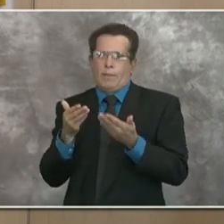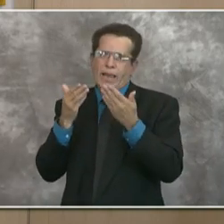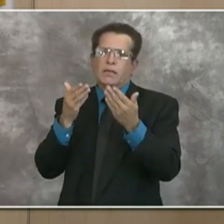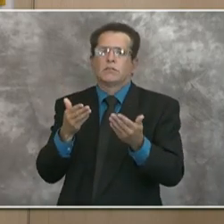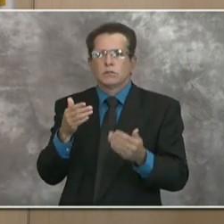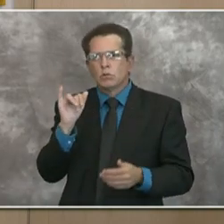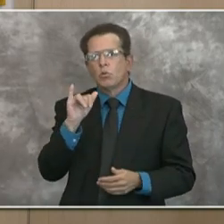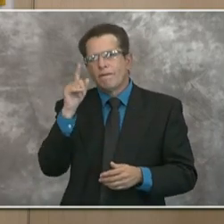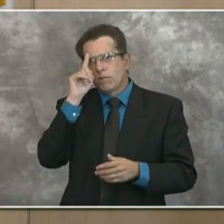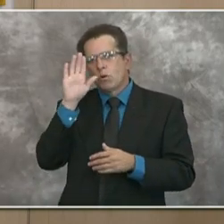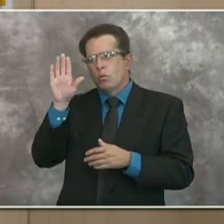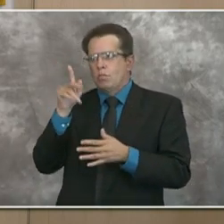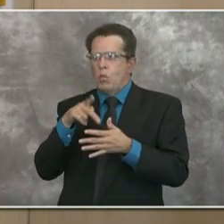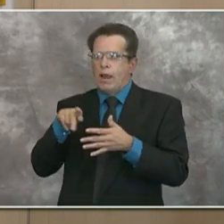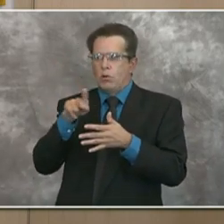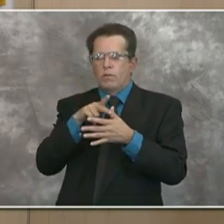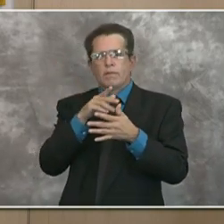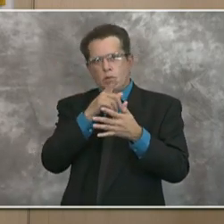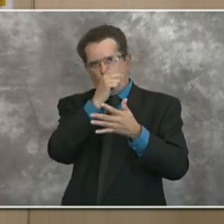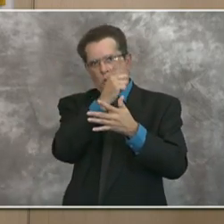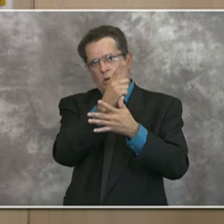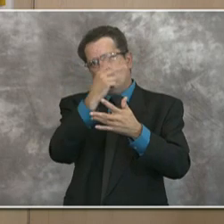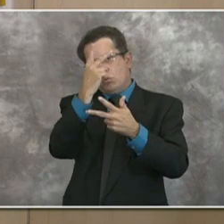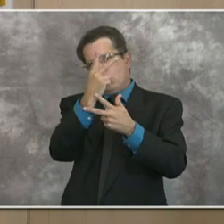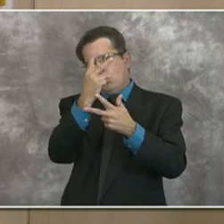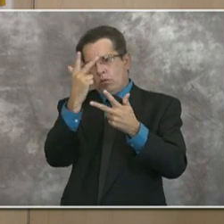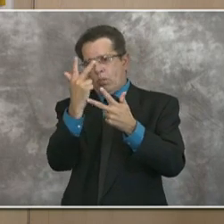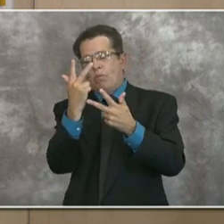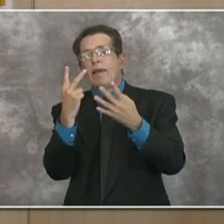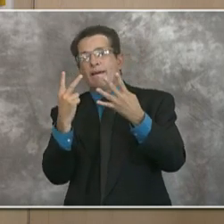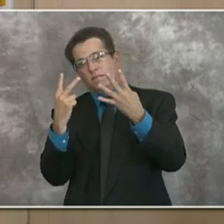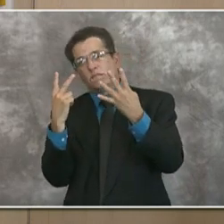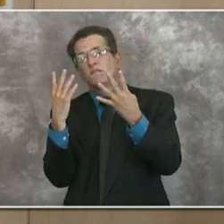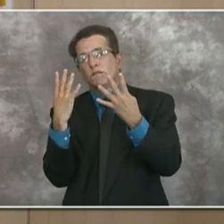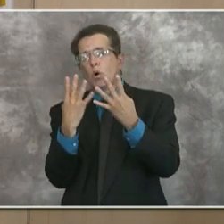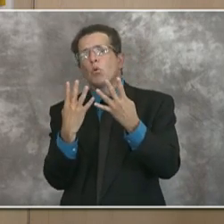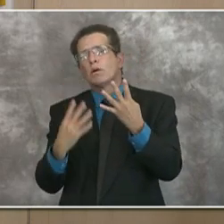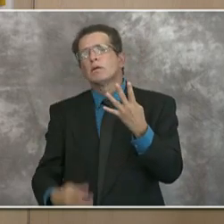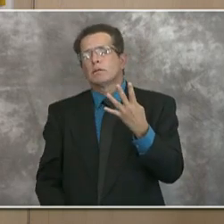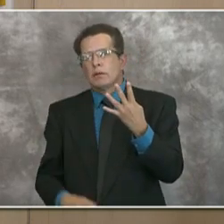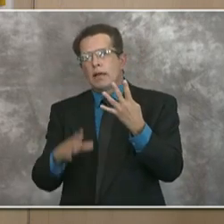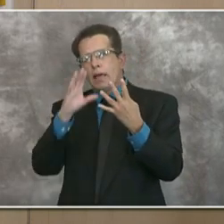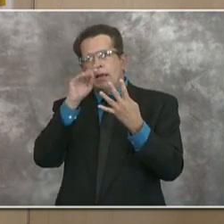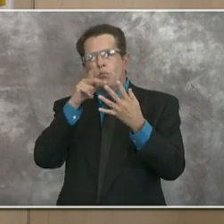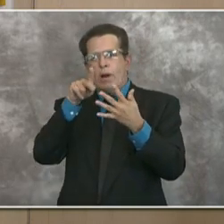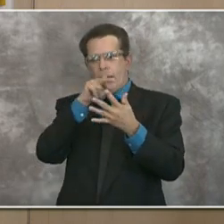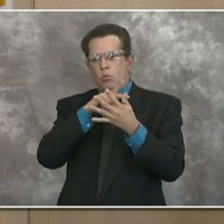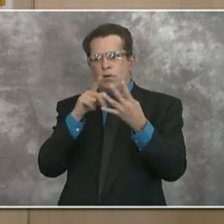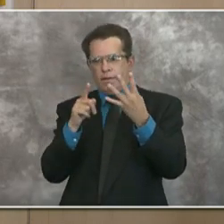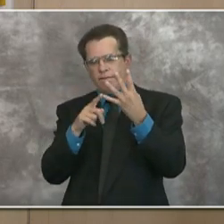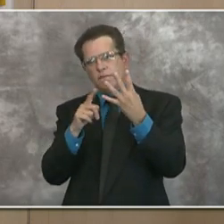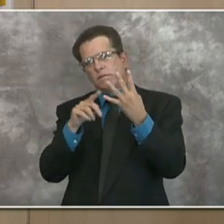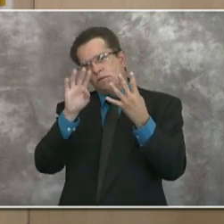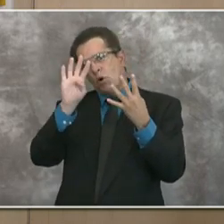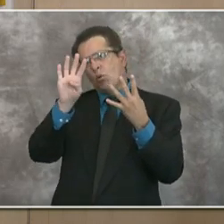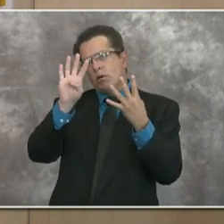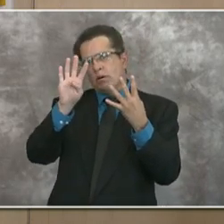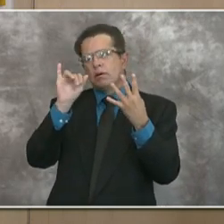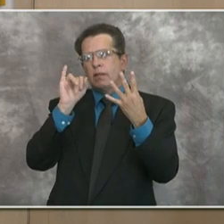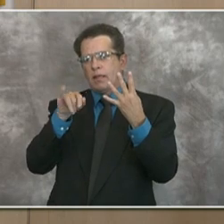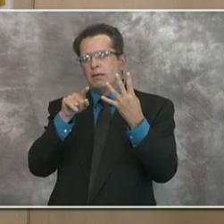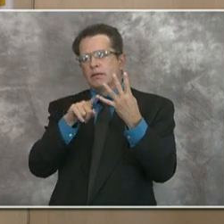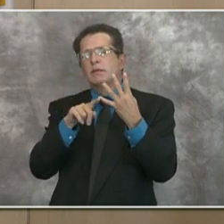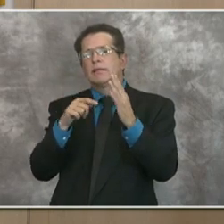priority levels 1, 2, and 3, and 4. And in priority level 4, that